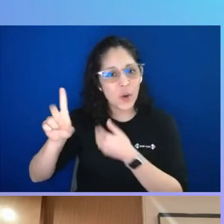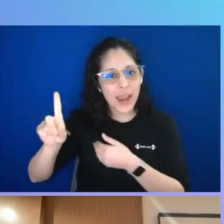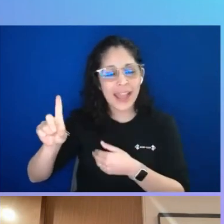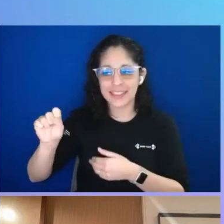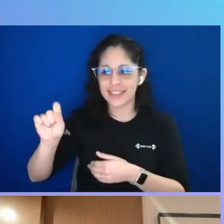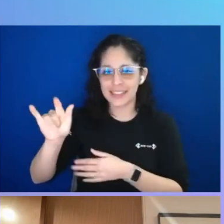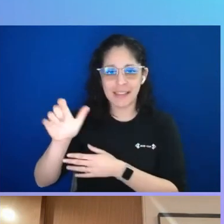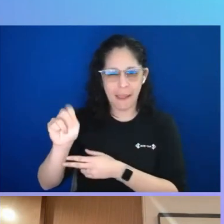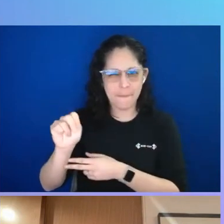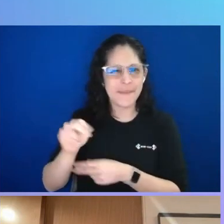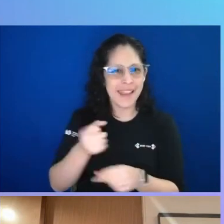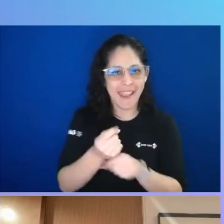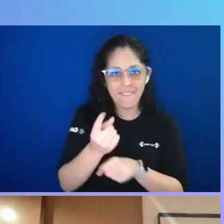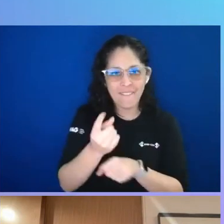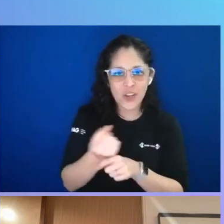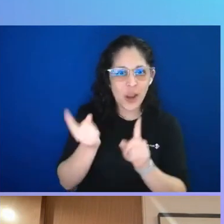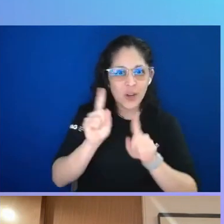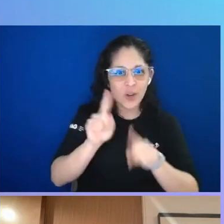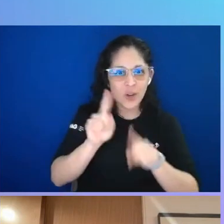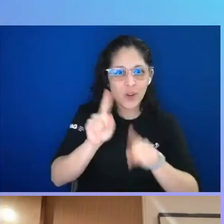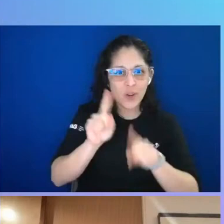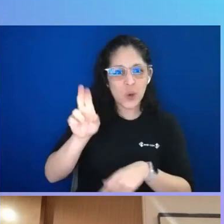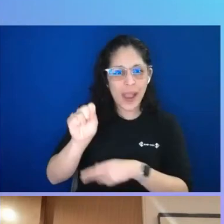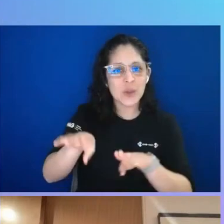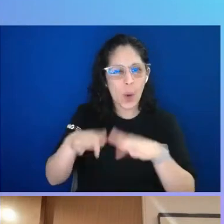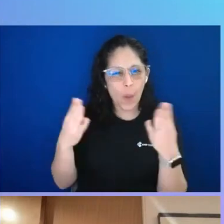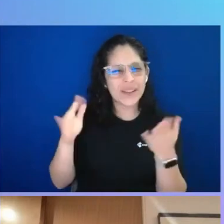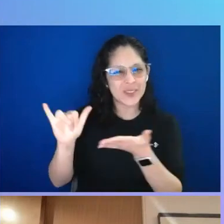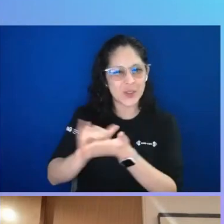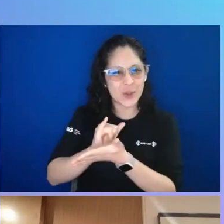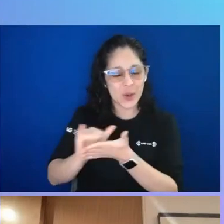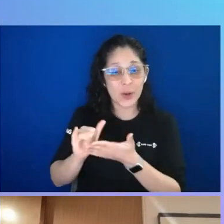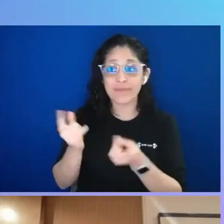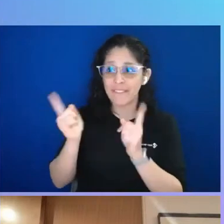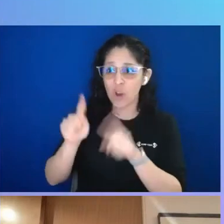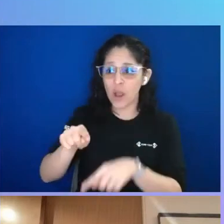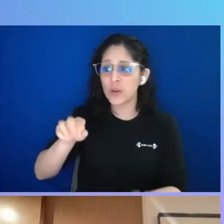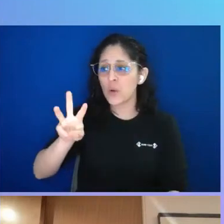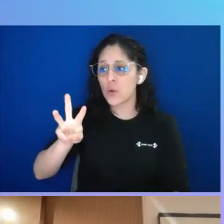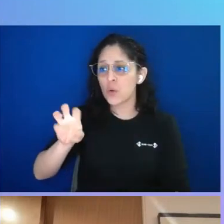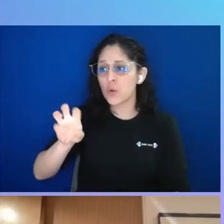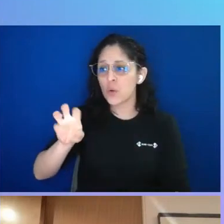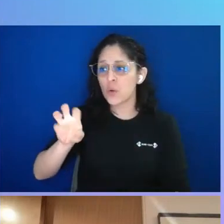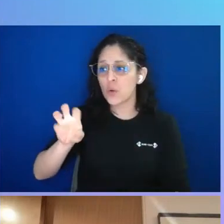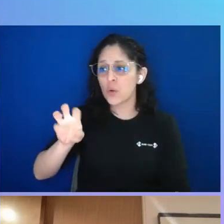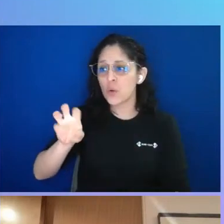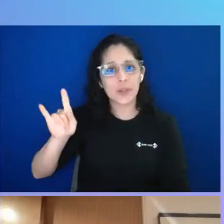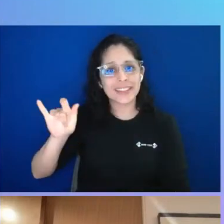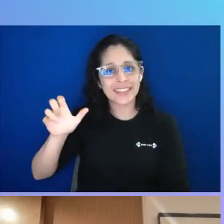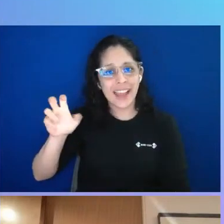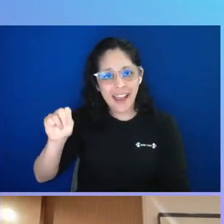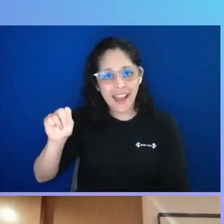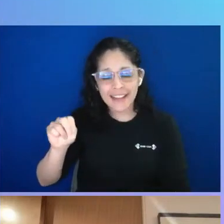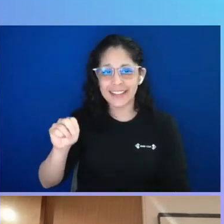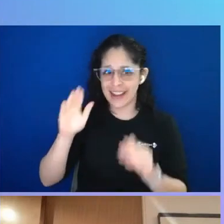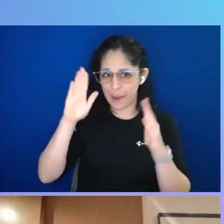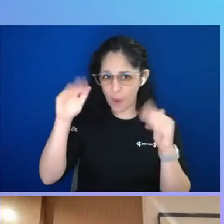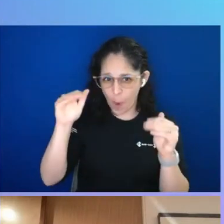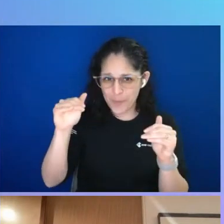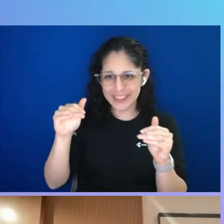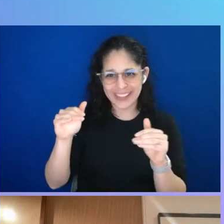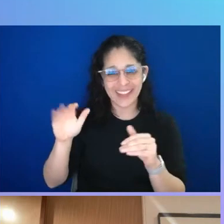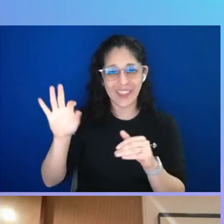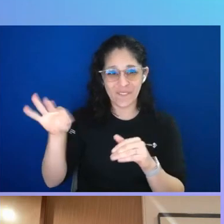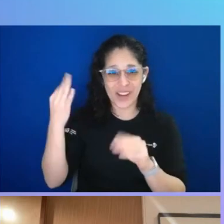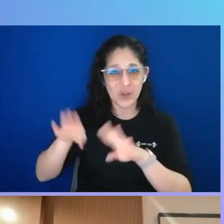Open every year here in New York, and I've attended Wimbledon and have plans to check off the French Open this year. And so last up will